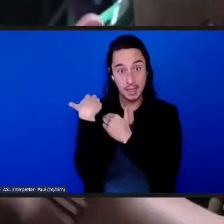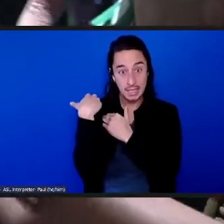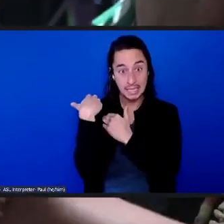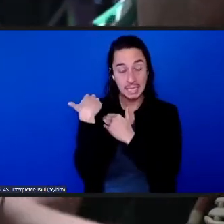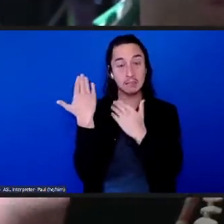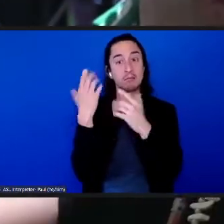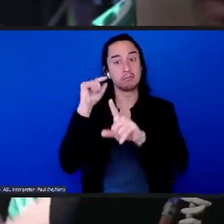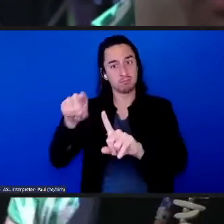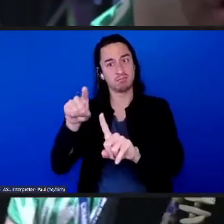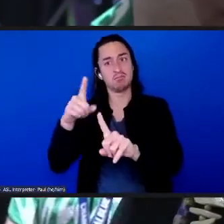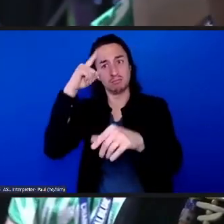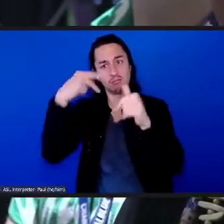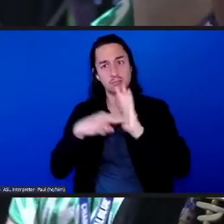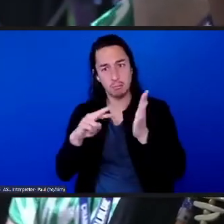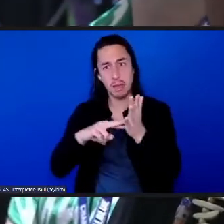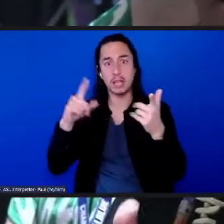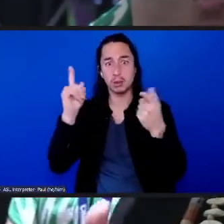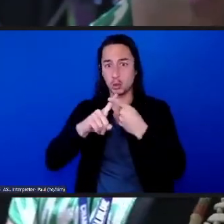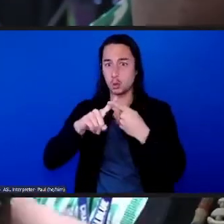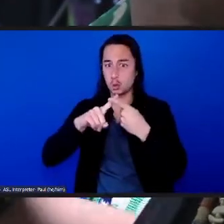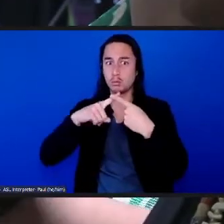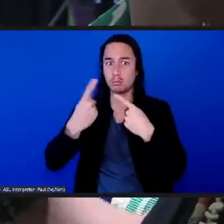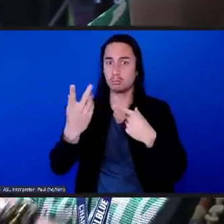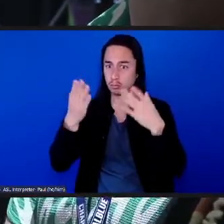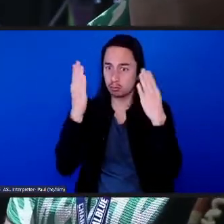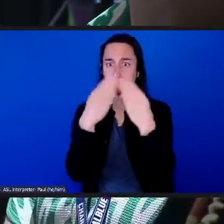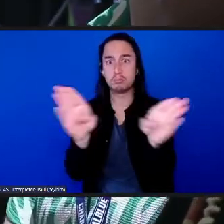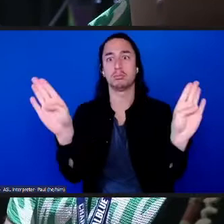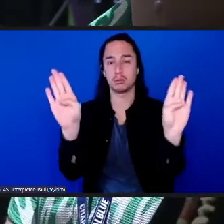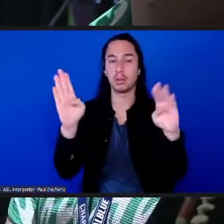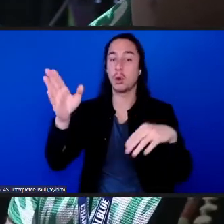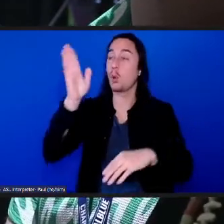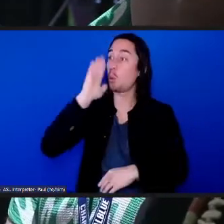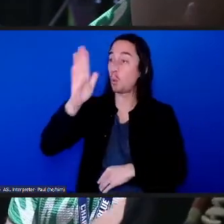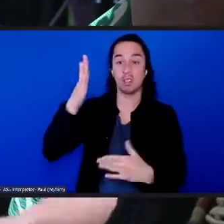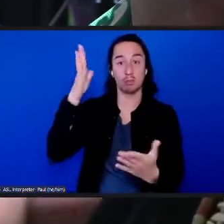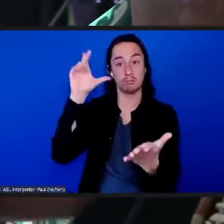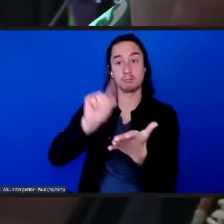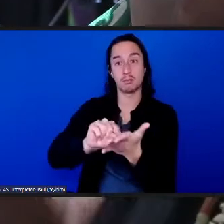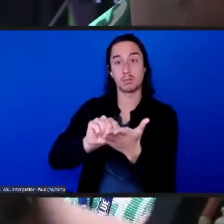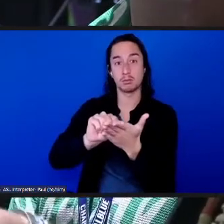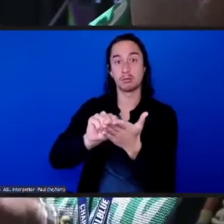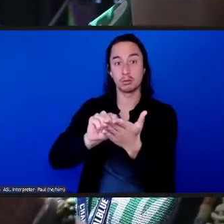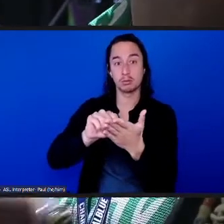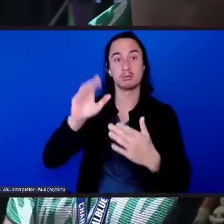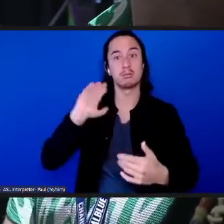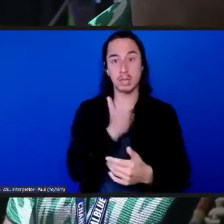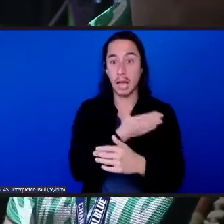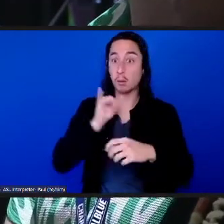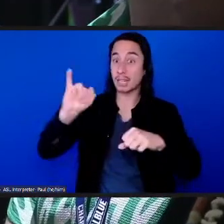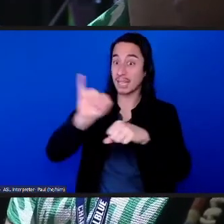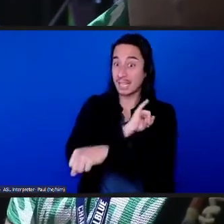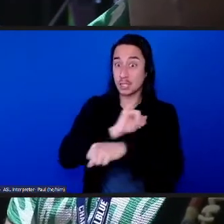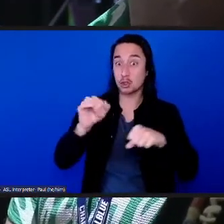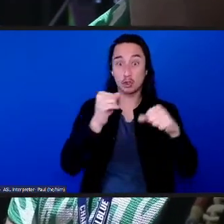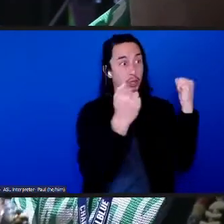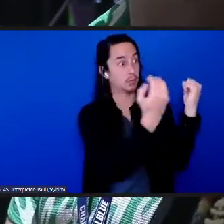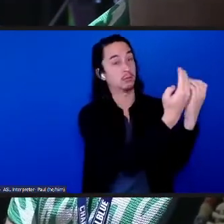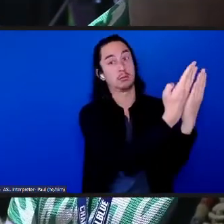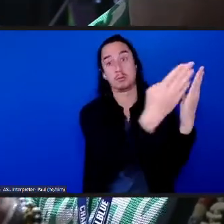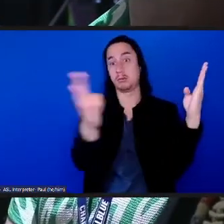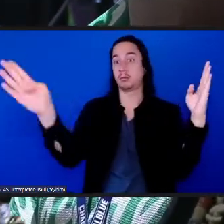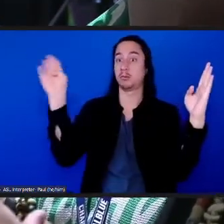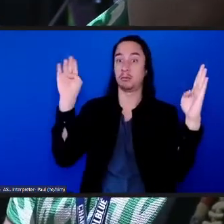that it is meant to embolden is going to be published so that our industry at large